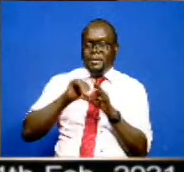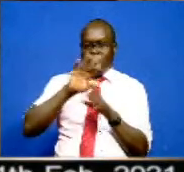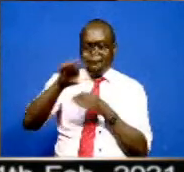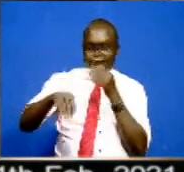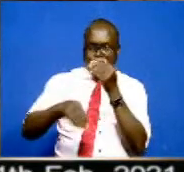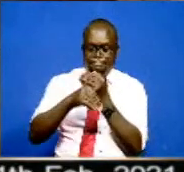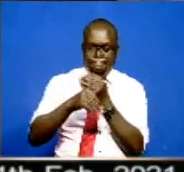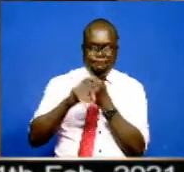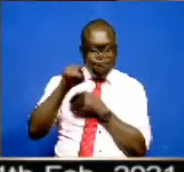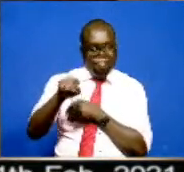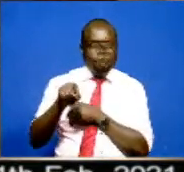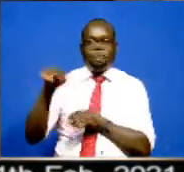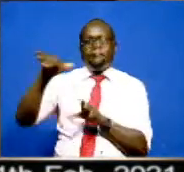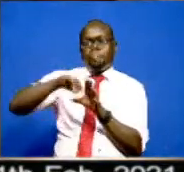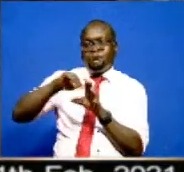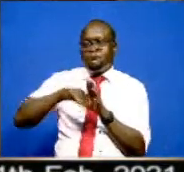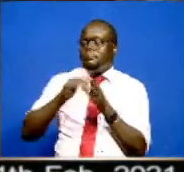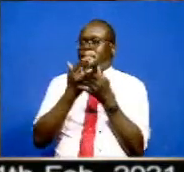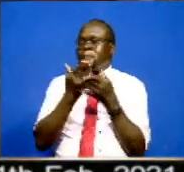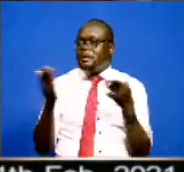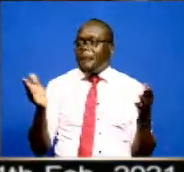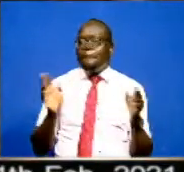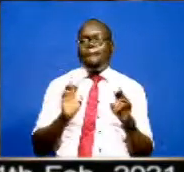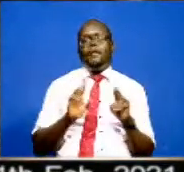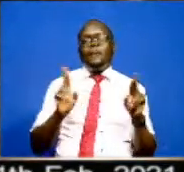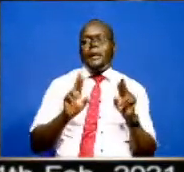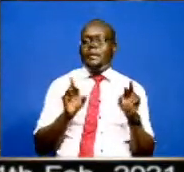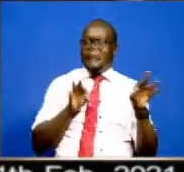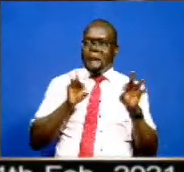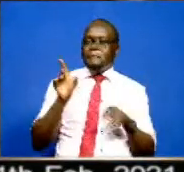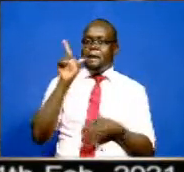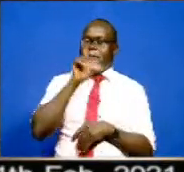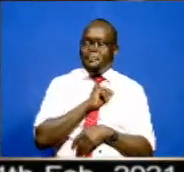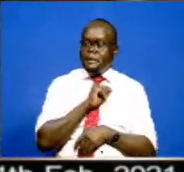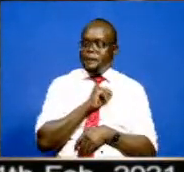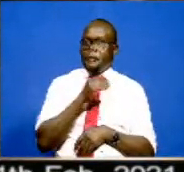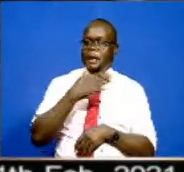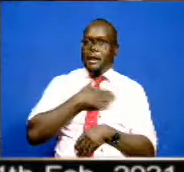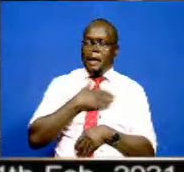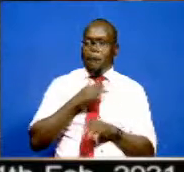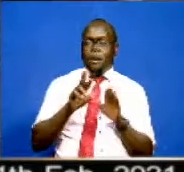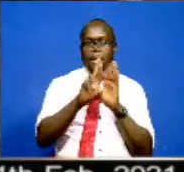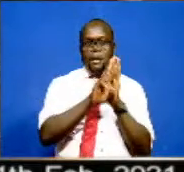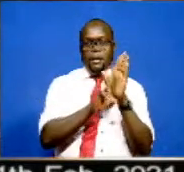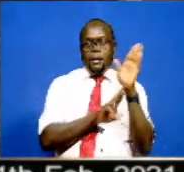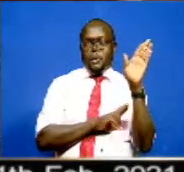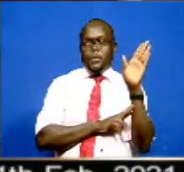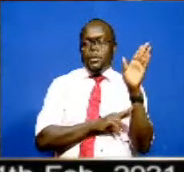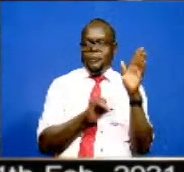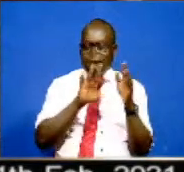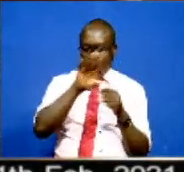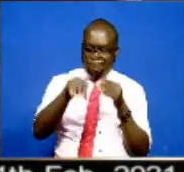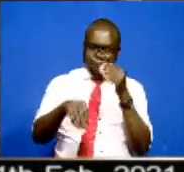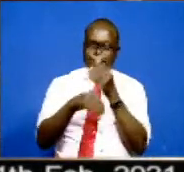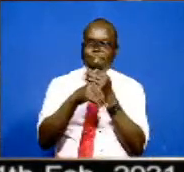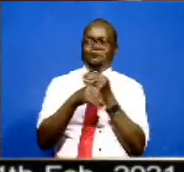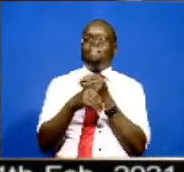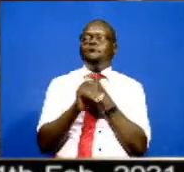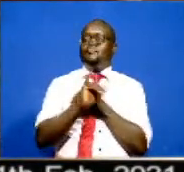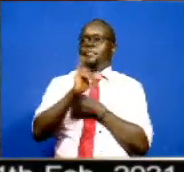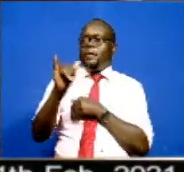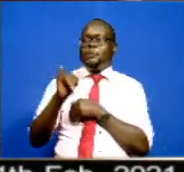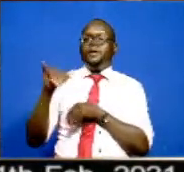these members, there are some who are already specified in our standing order. So this is in addition to those